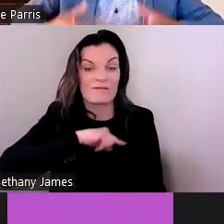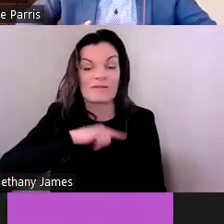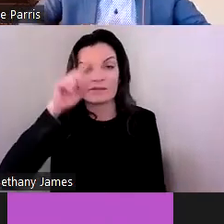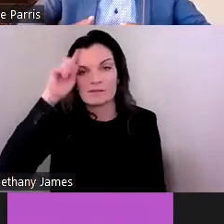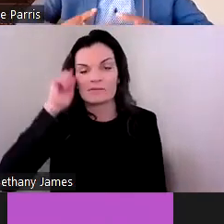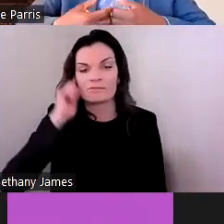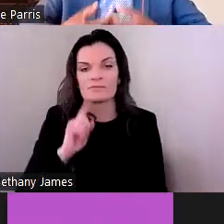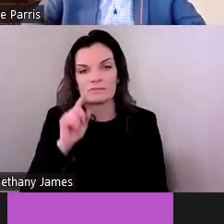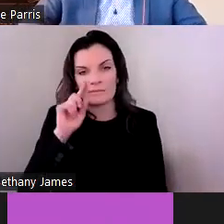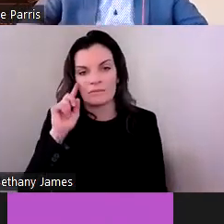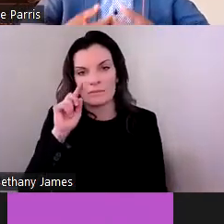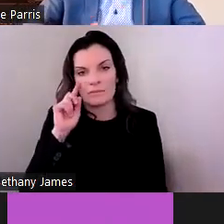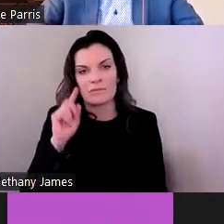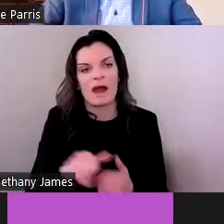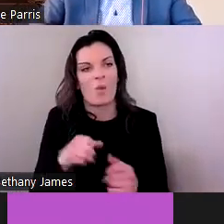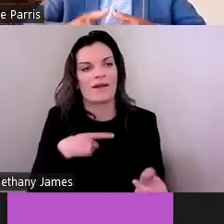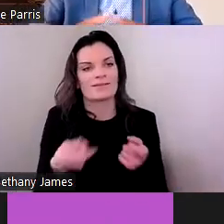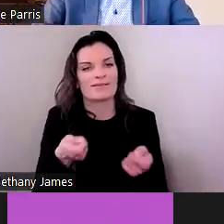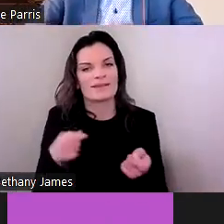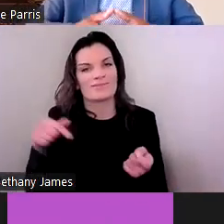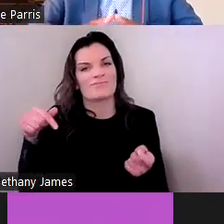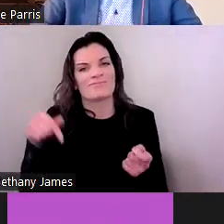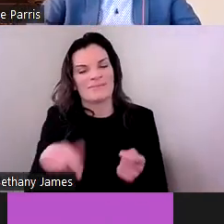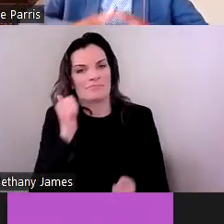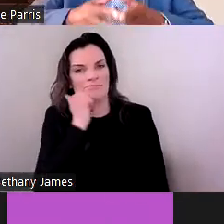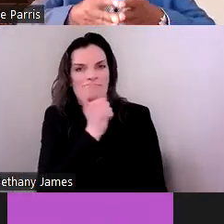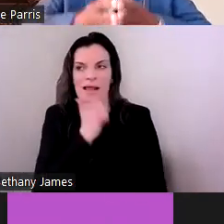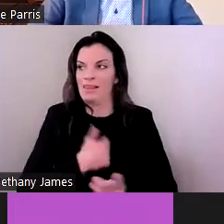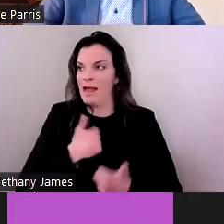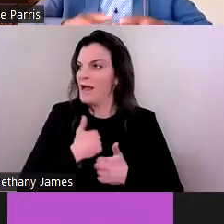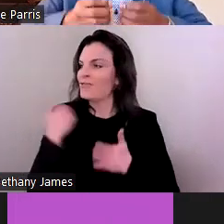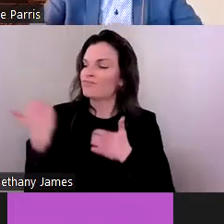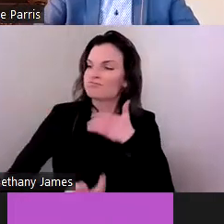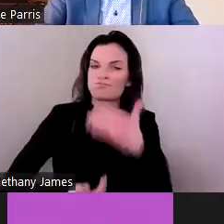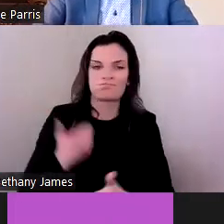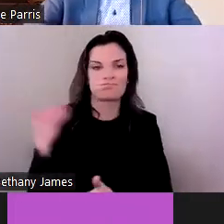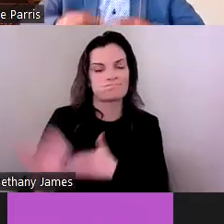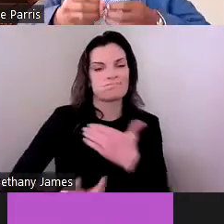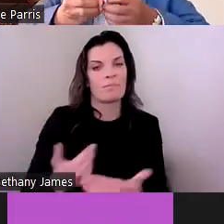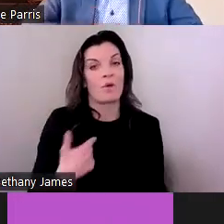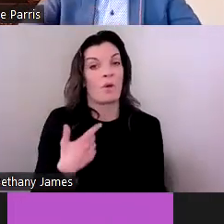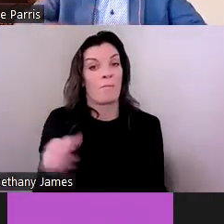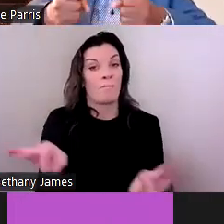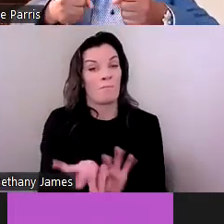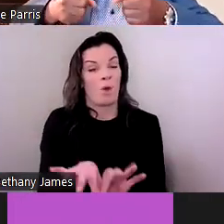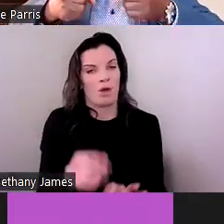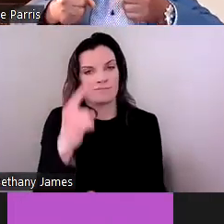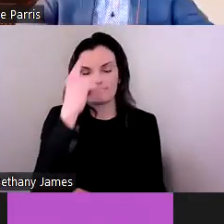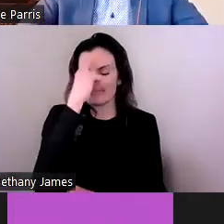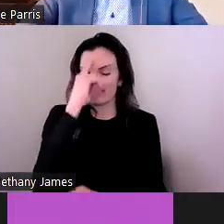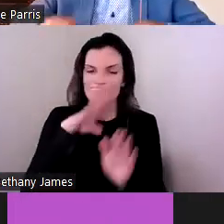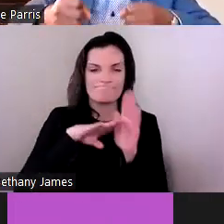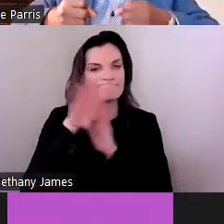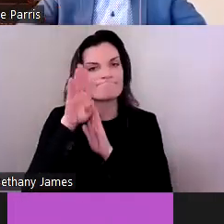learn strategies to deal with this on a daily basis so that we can have psychological well-being and function